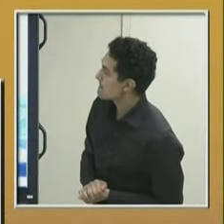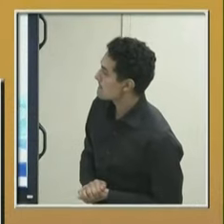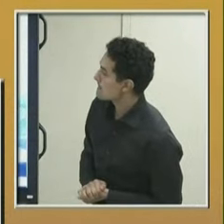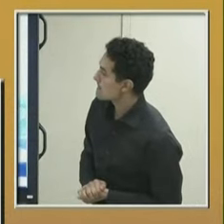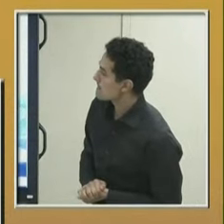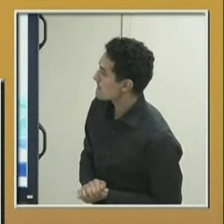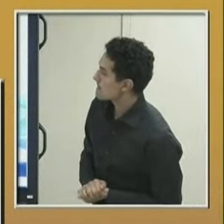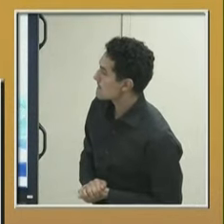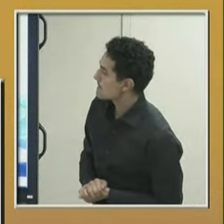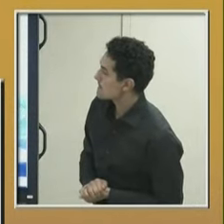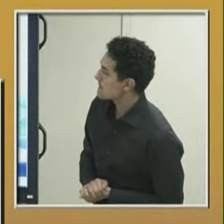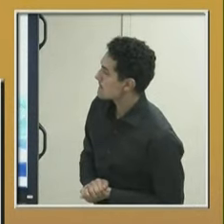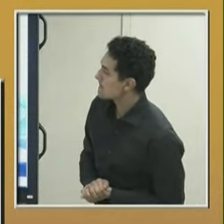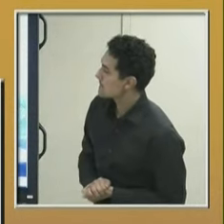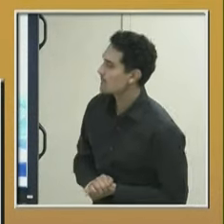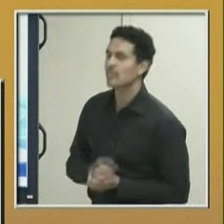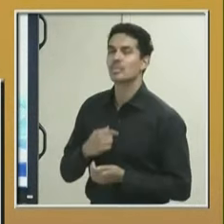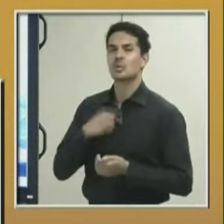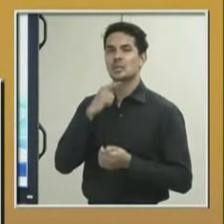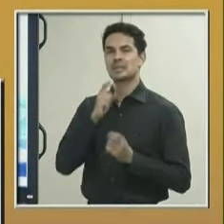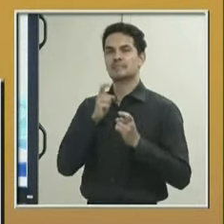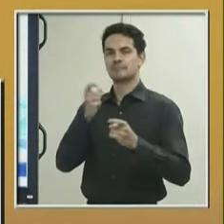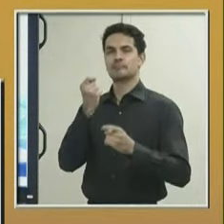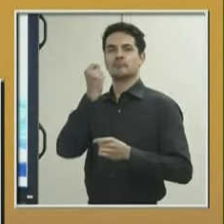context of what's included in the report.